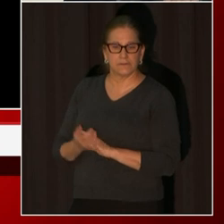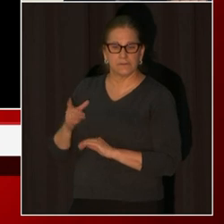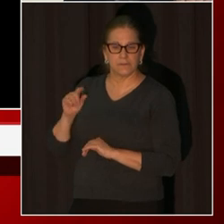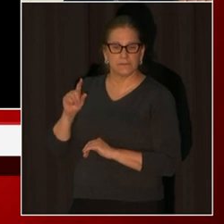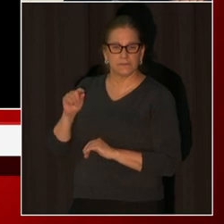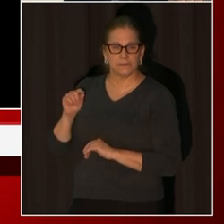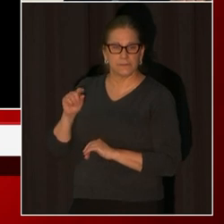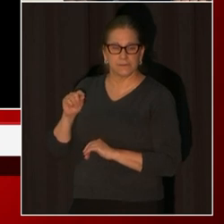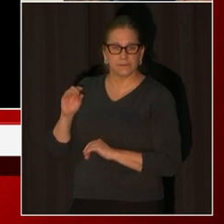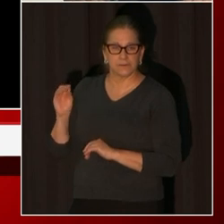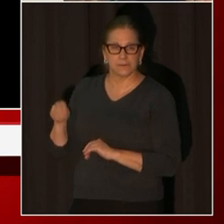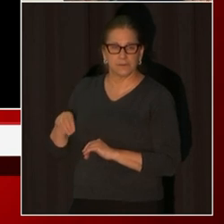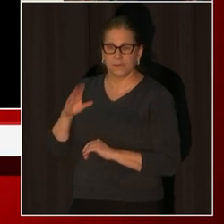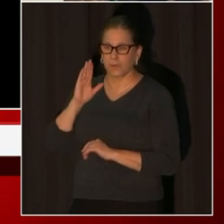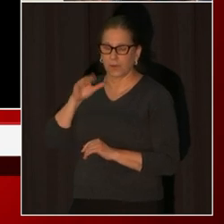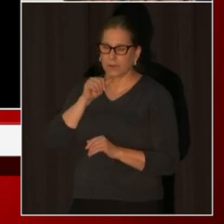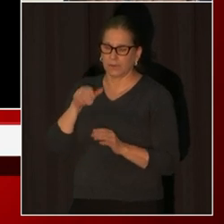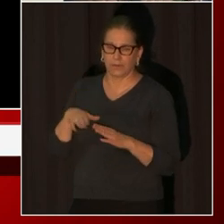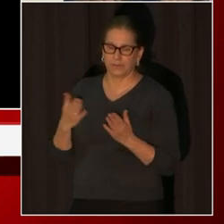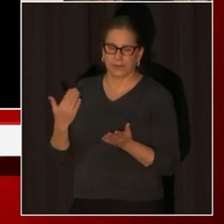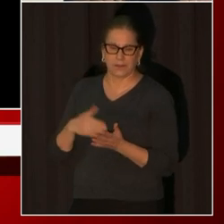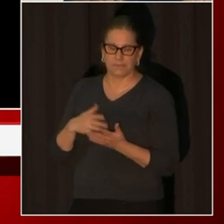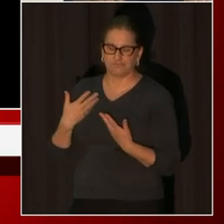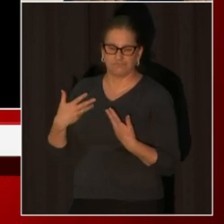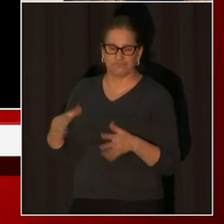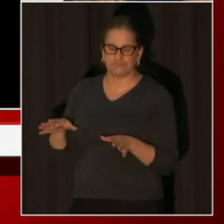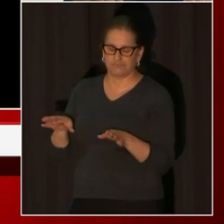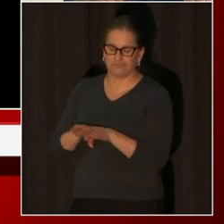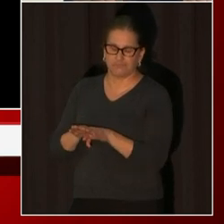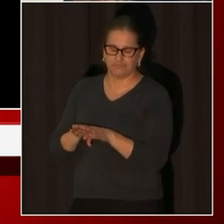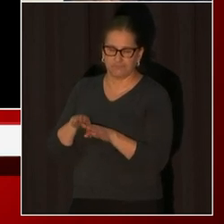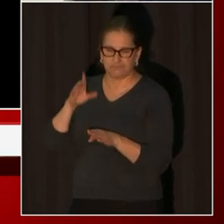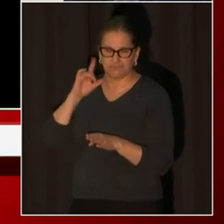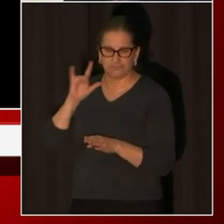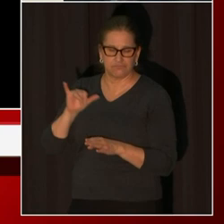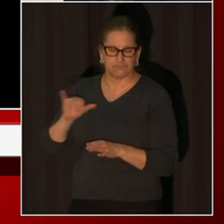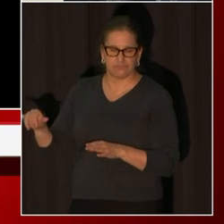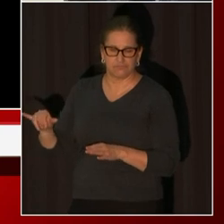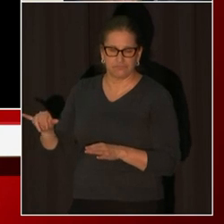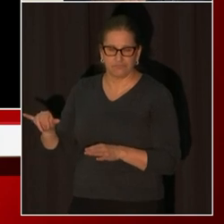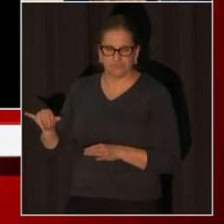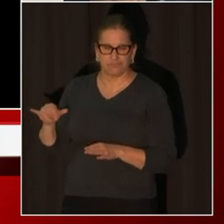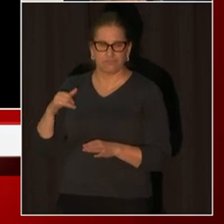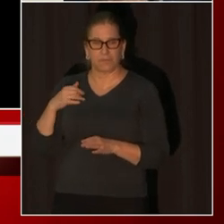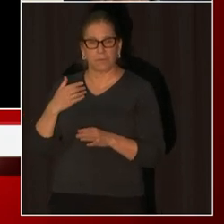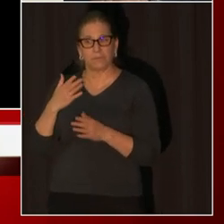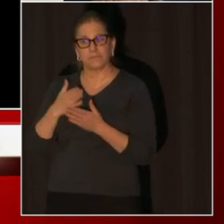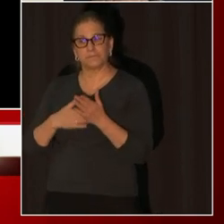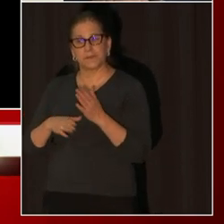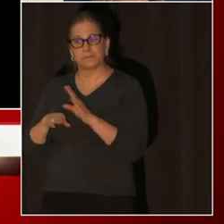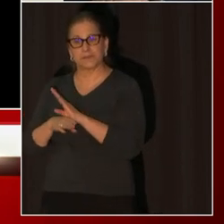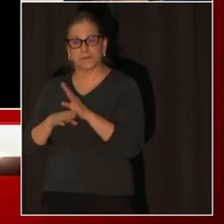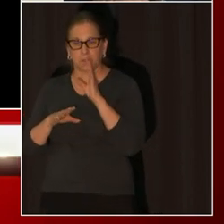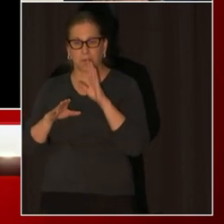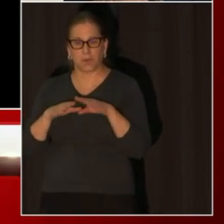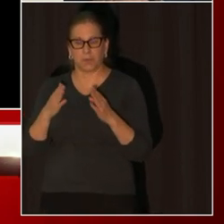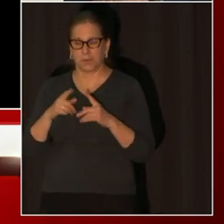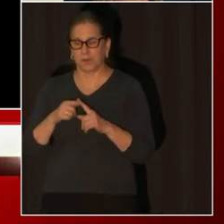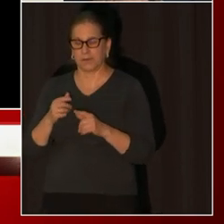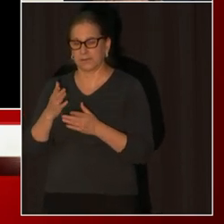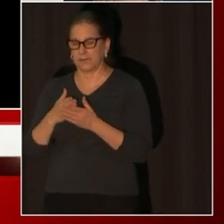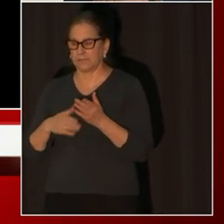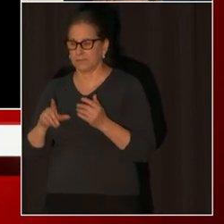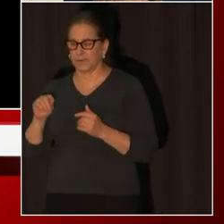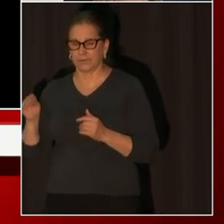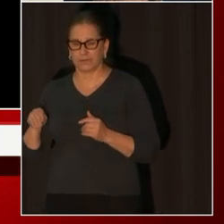run, and then being some difficulty for some areas like hotels paying. So that's all factored in to the revenue on which the budget's based. Can you give us that number? What percentage you think